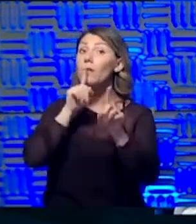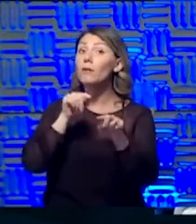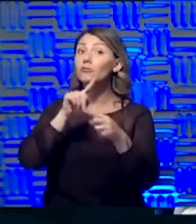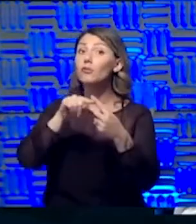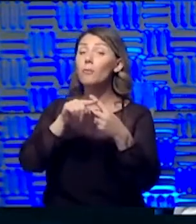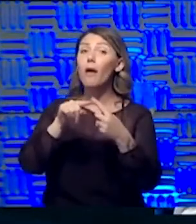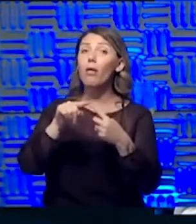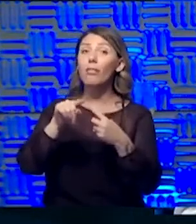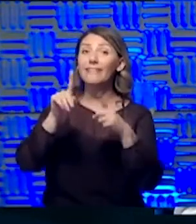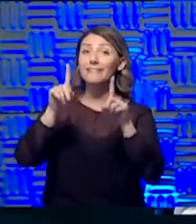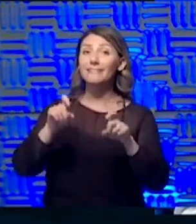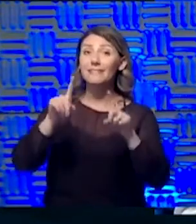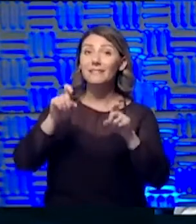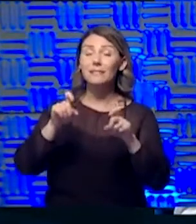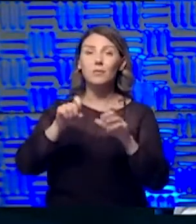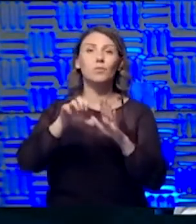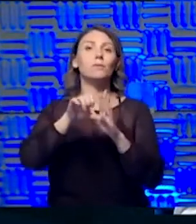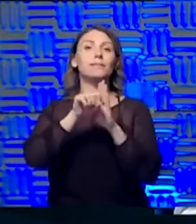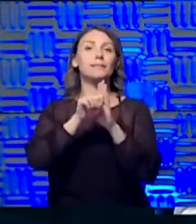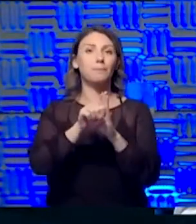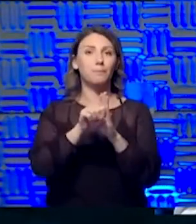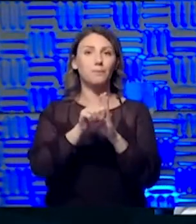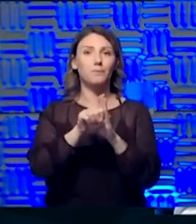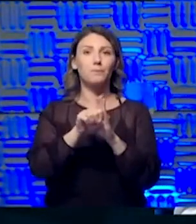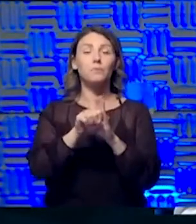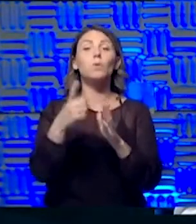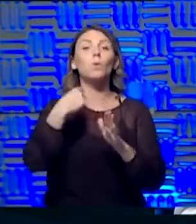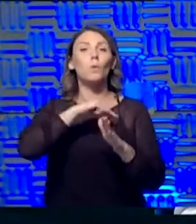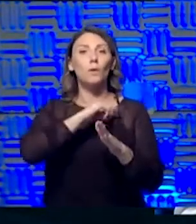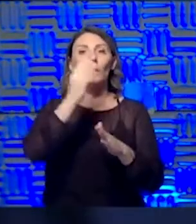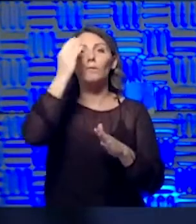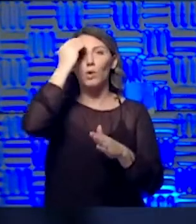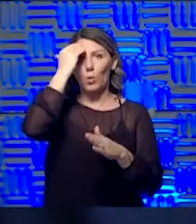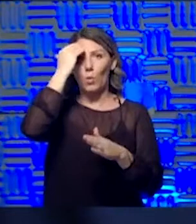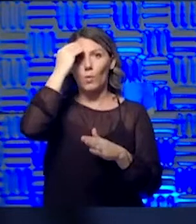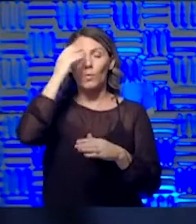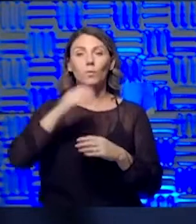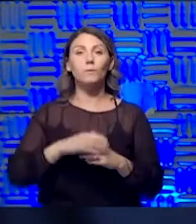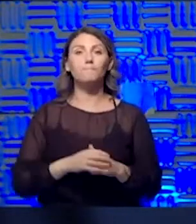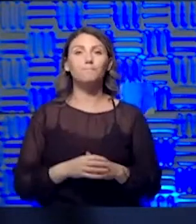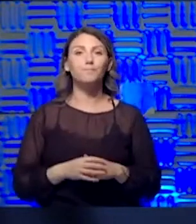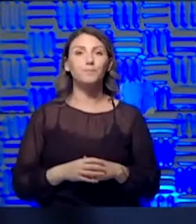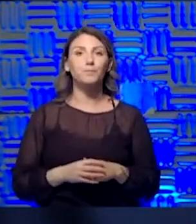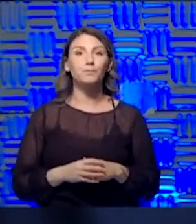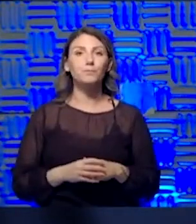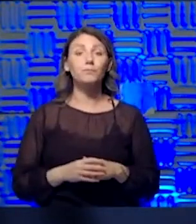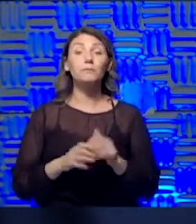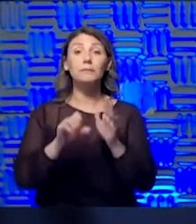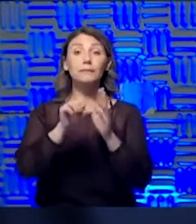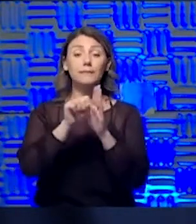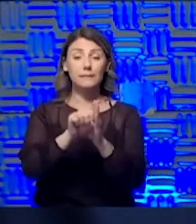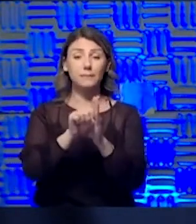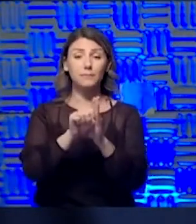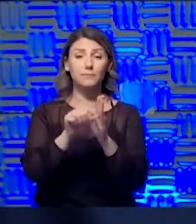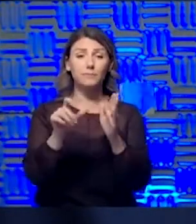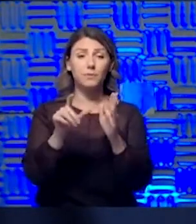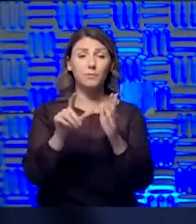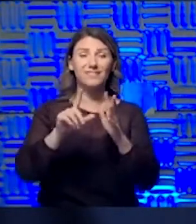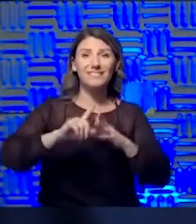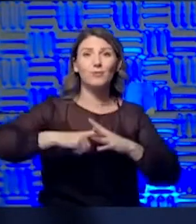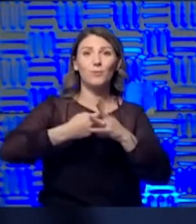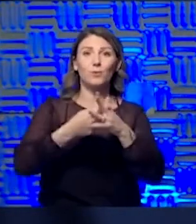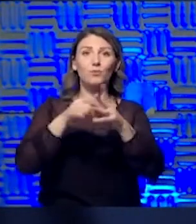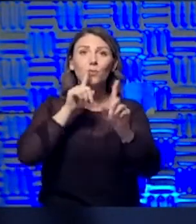start with the symptoms. Certainly that we have known that symptoms, for the most part, original reports